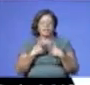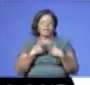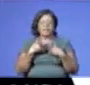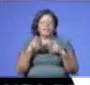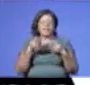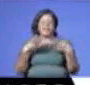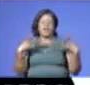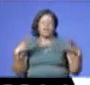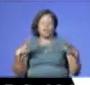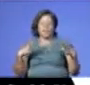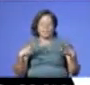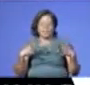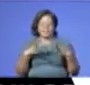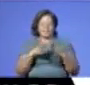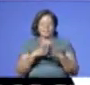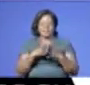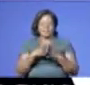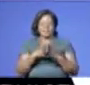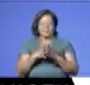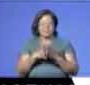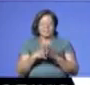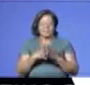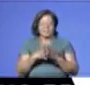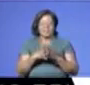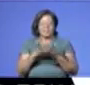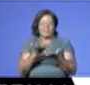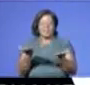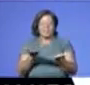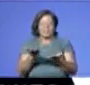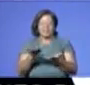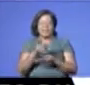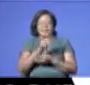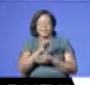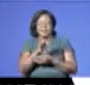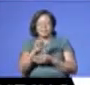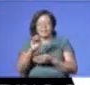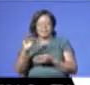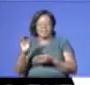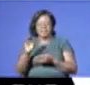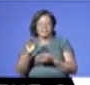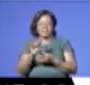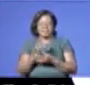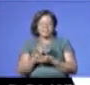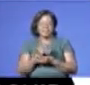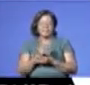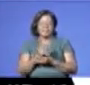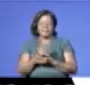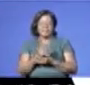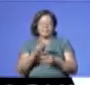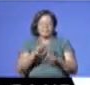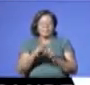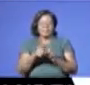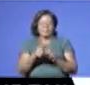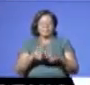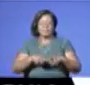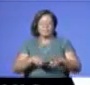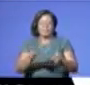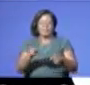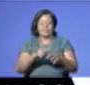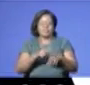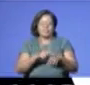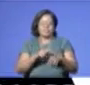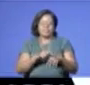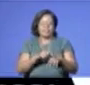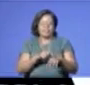12-week staycation with them here in Turks and Caicos at their own house. So during this time, they have